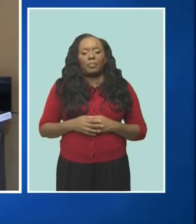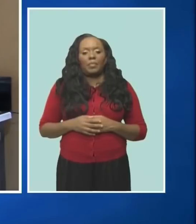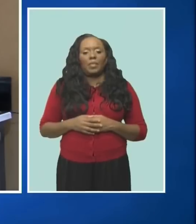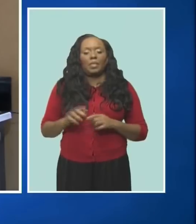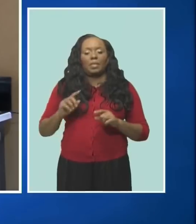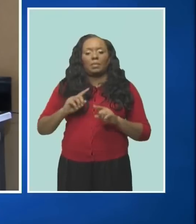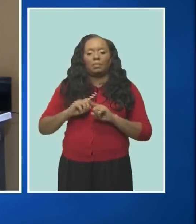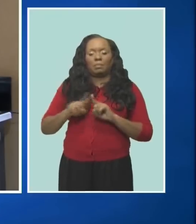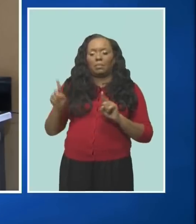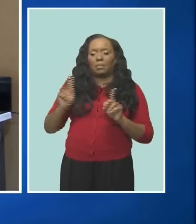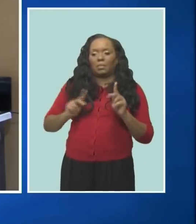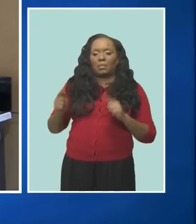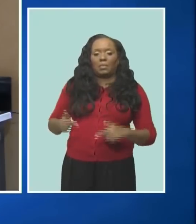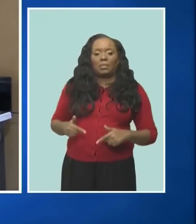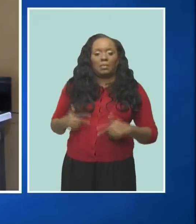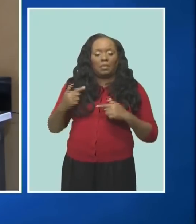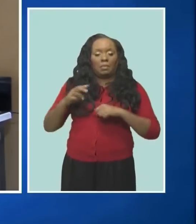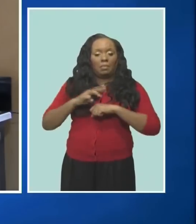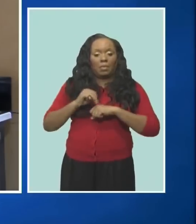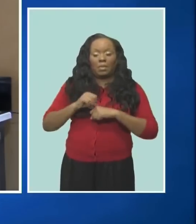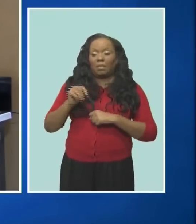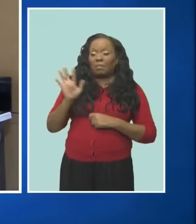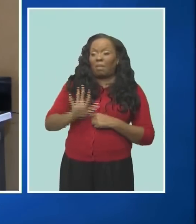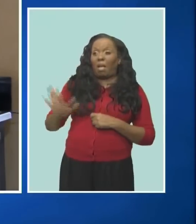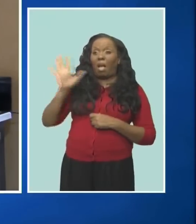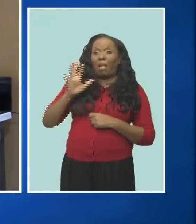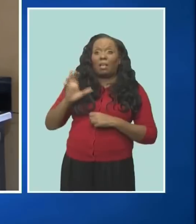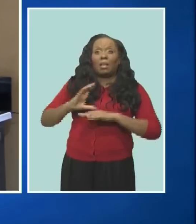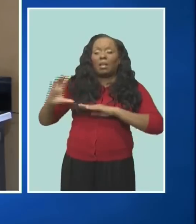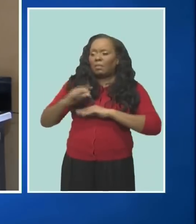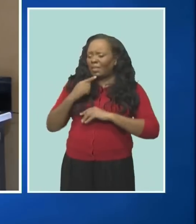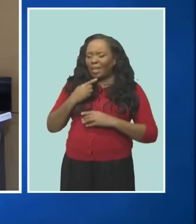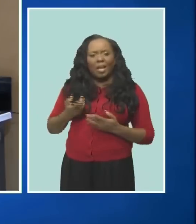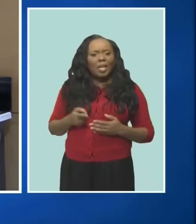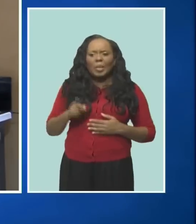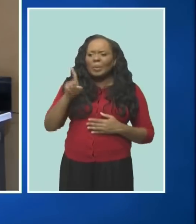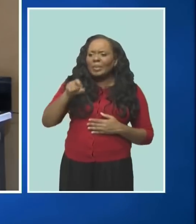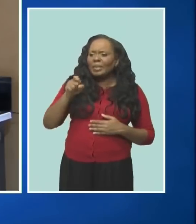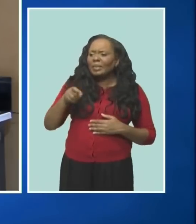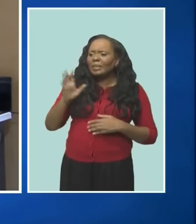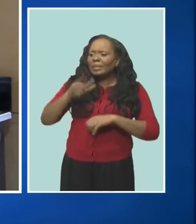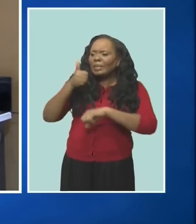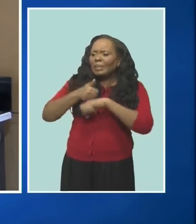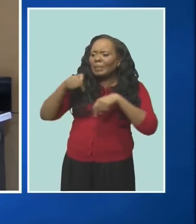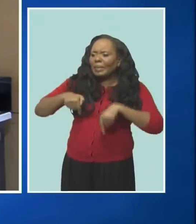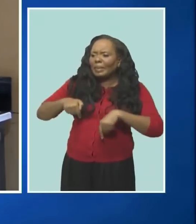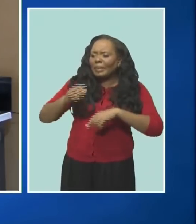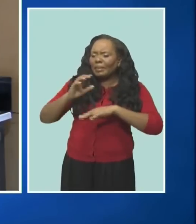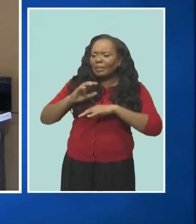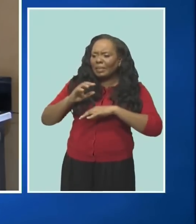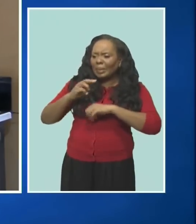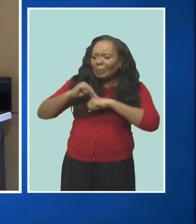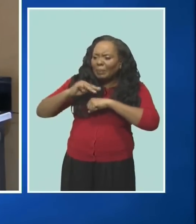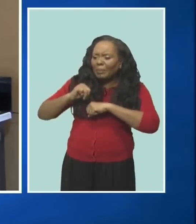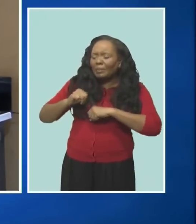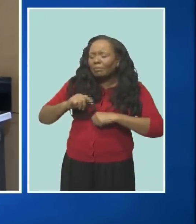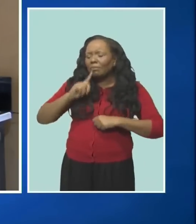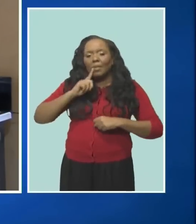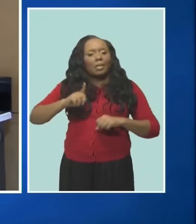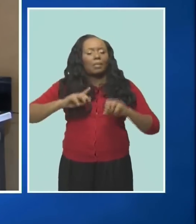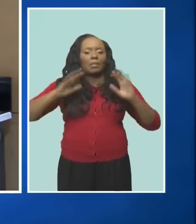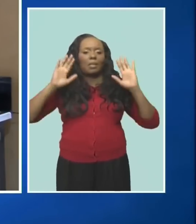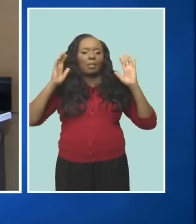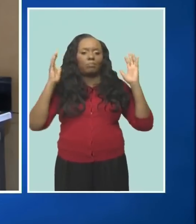Caribbean that reside in Miami now, and they was like, you need to open up locations here. So for me, that was